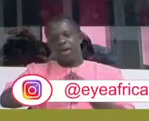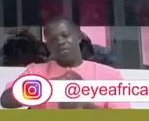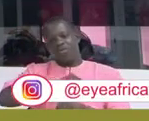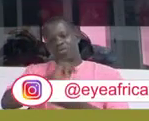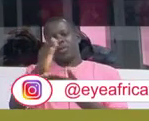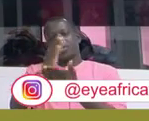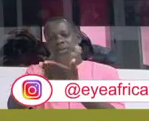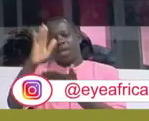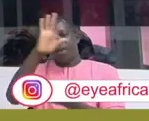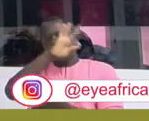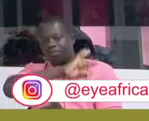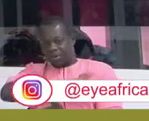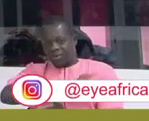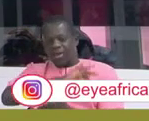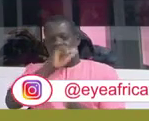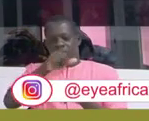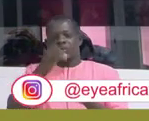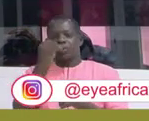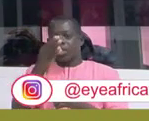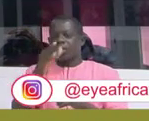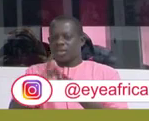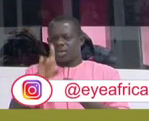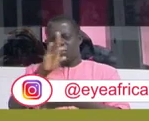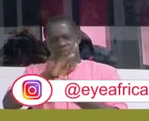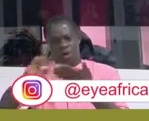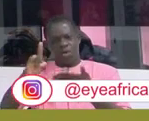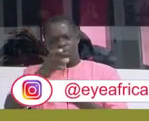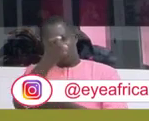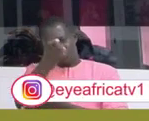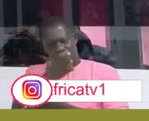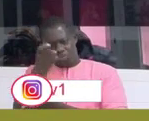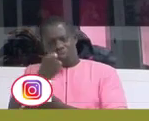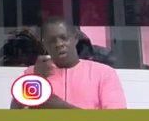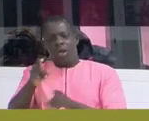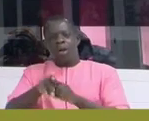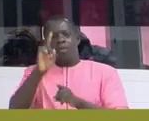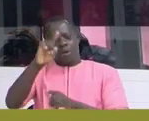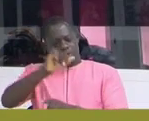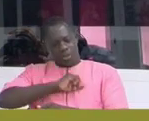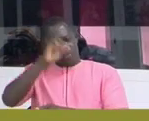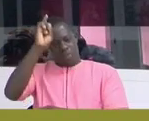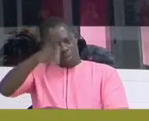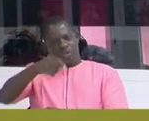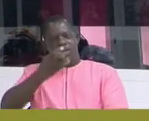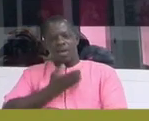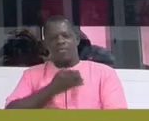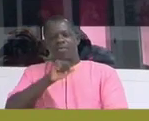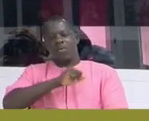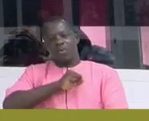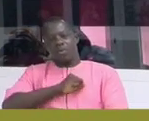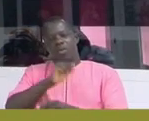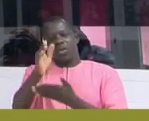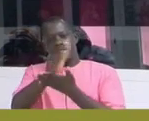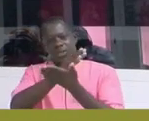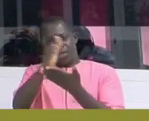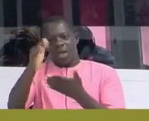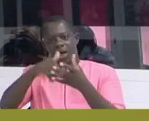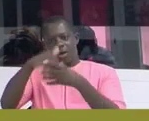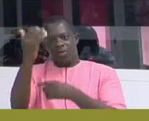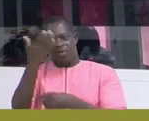share. So now well I can say that really it is part of stealing but we also should have our own share out of